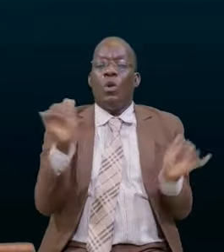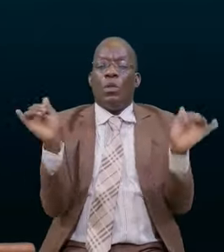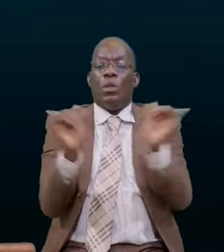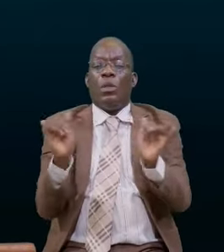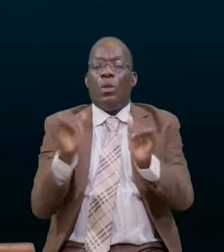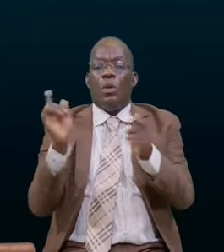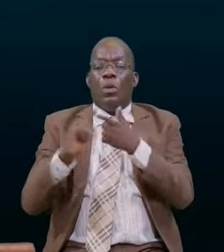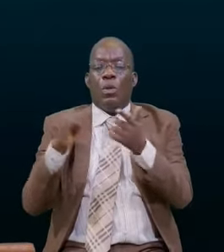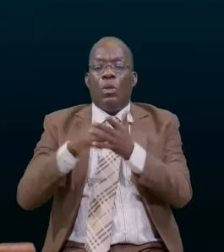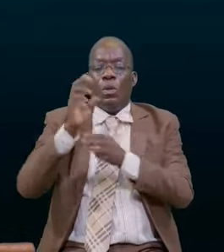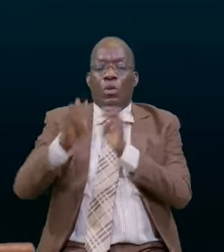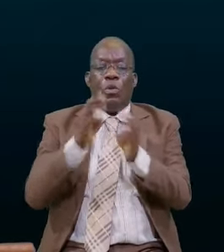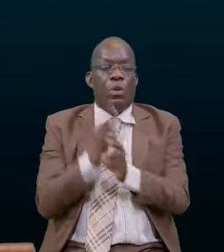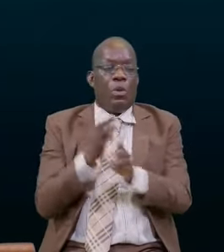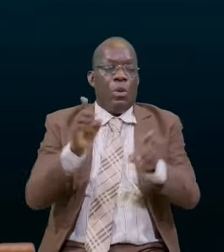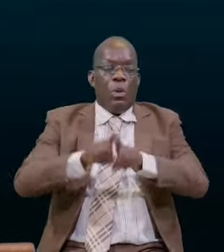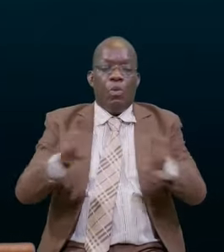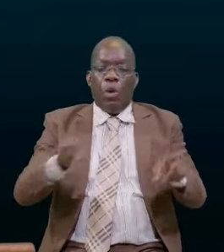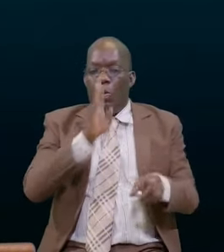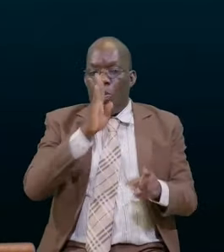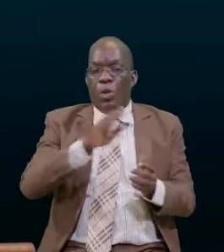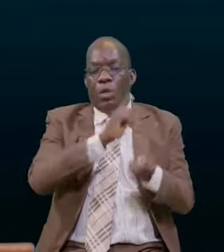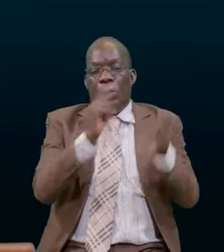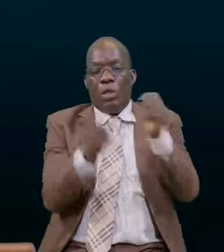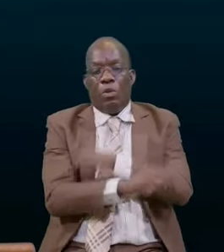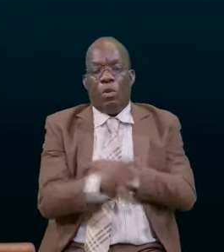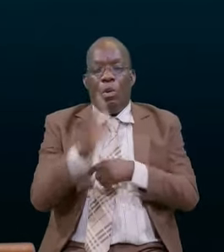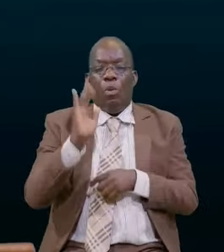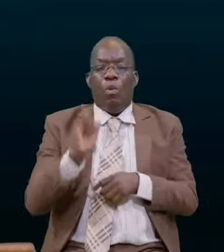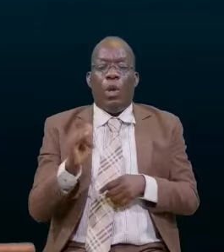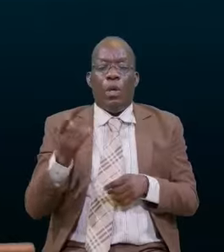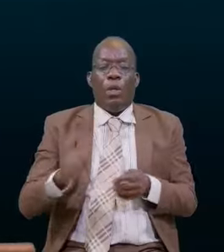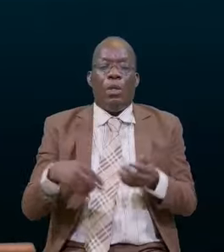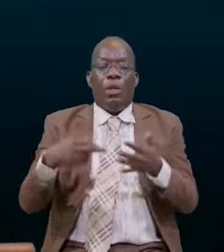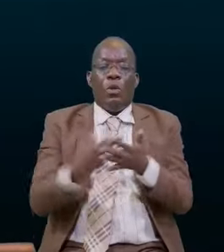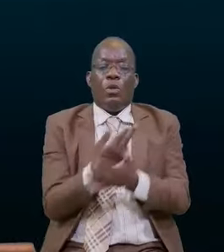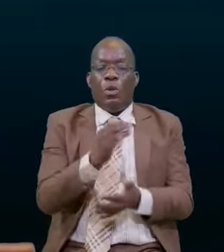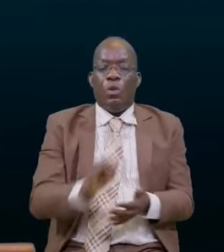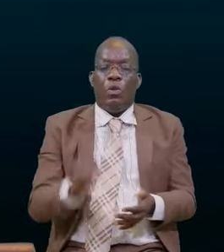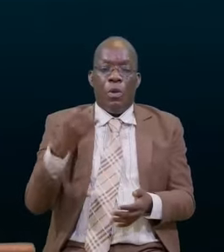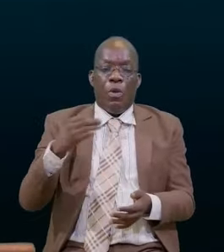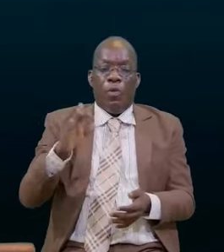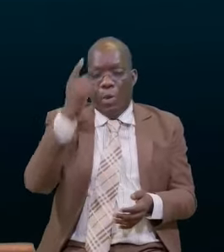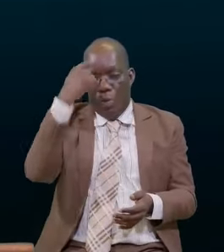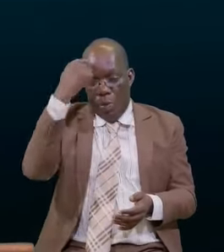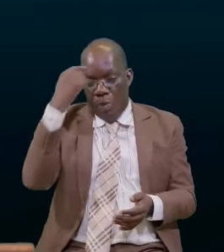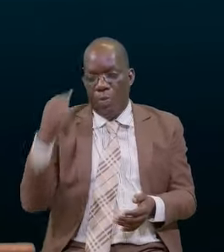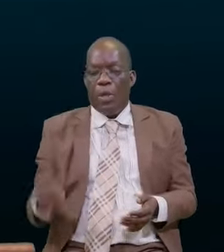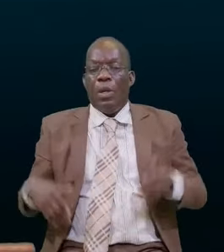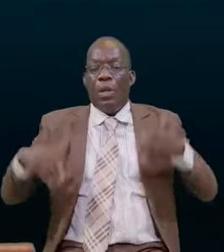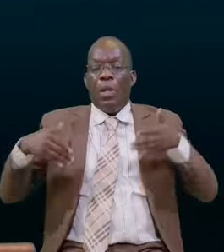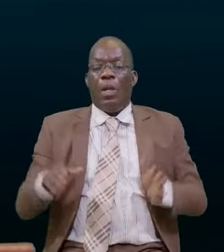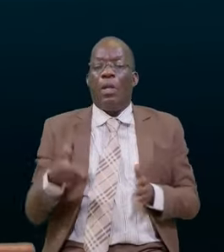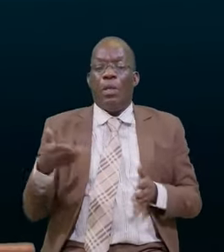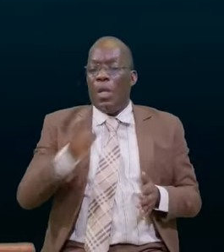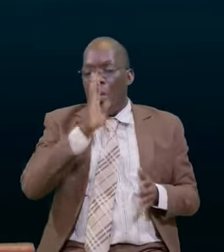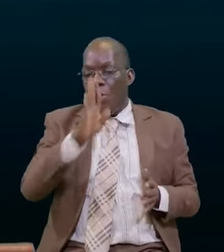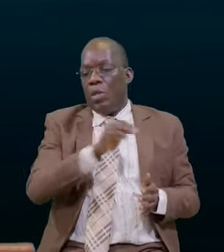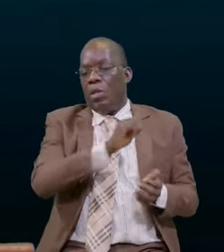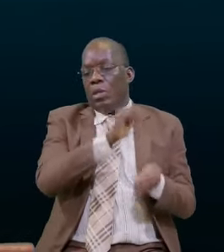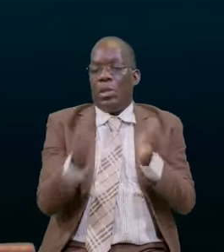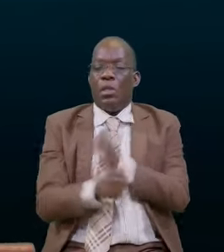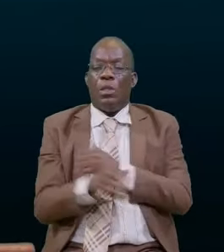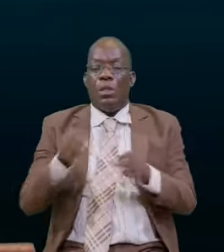transformed by the renewing of your mind let there be transformation in your life by the renew of your mind that he may